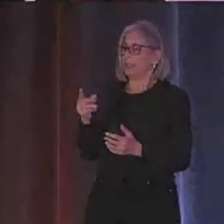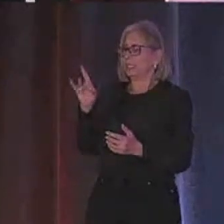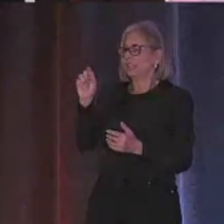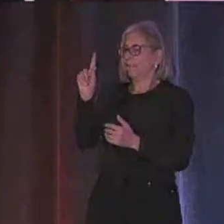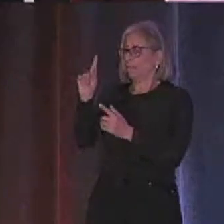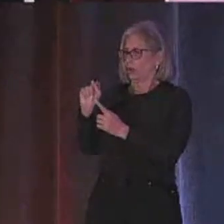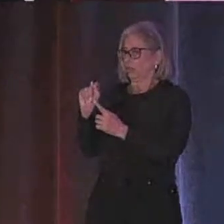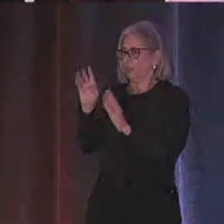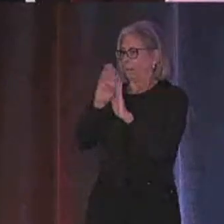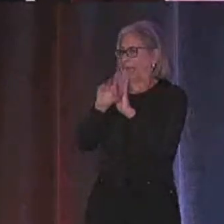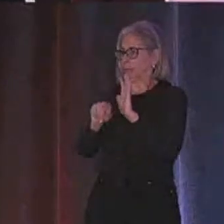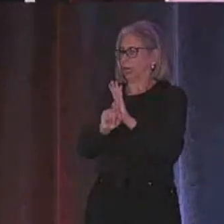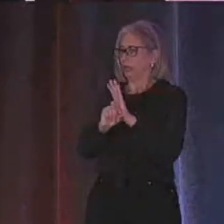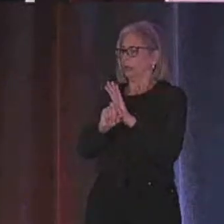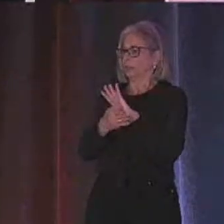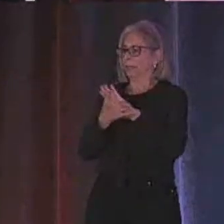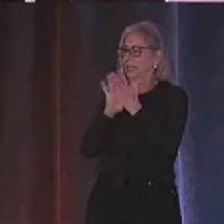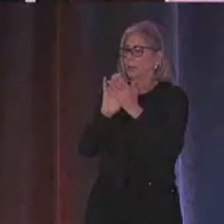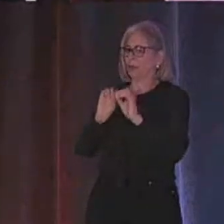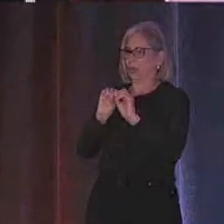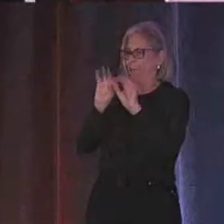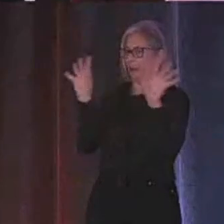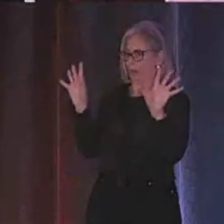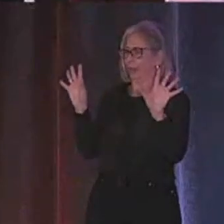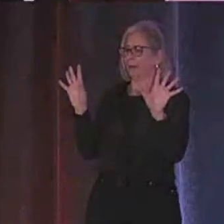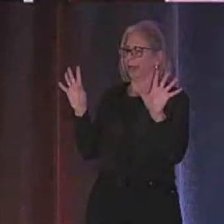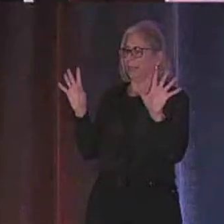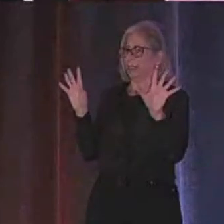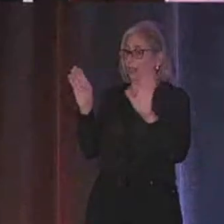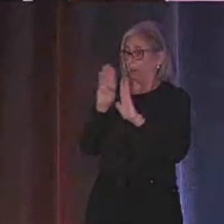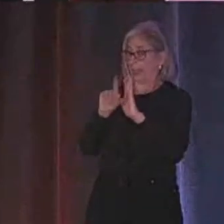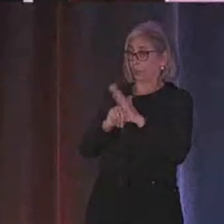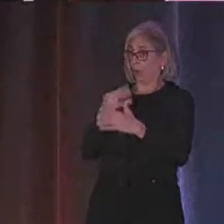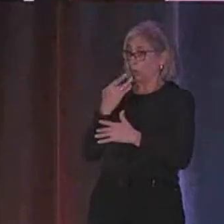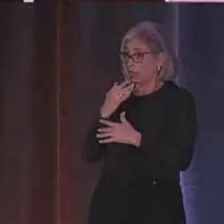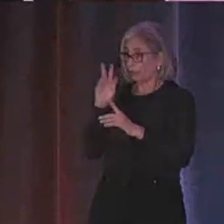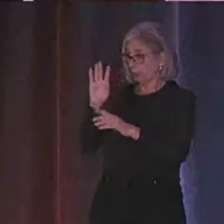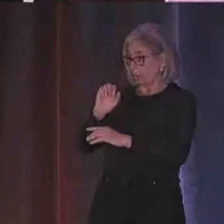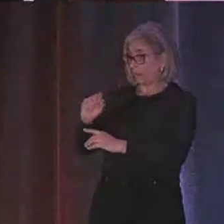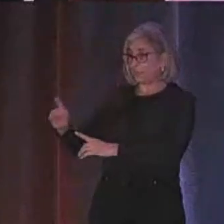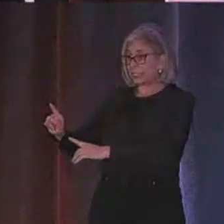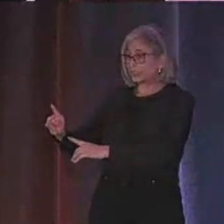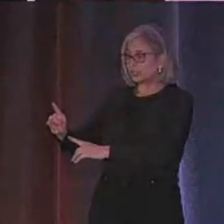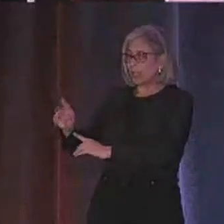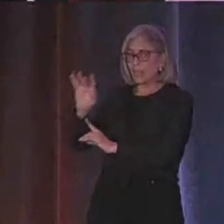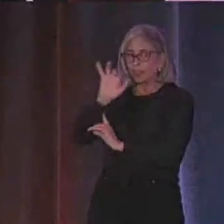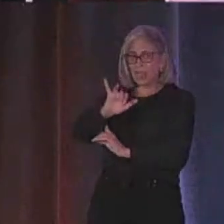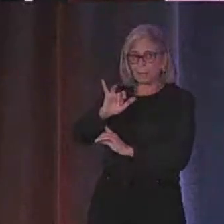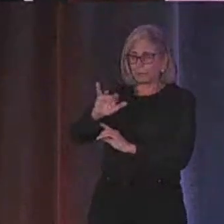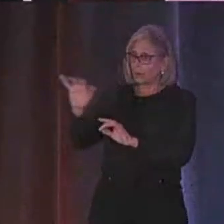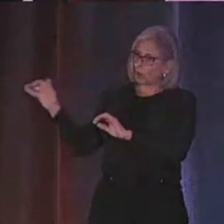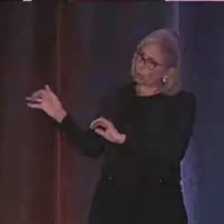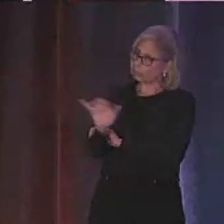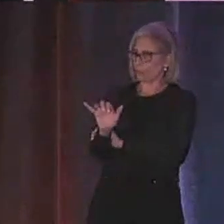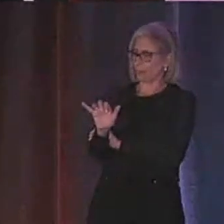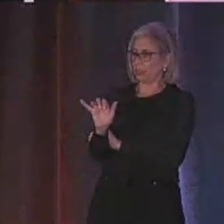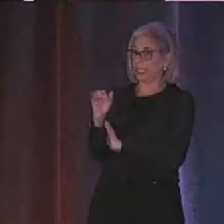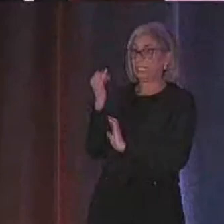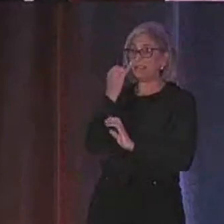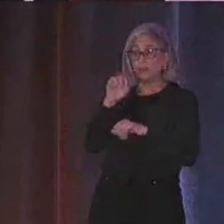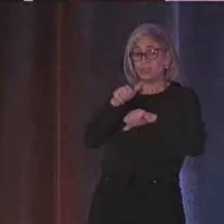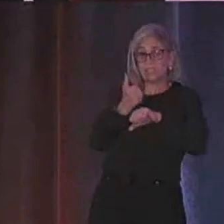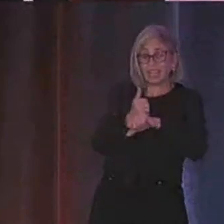the background to transparent. So whatever the background color of your application is, this will be as well, unless you set it